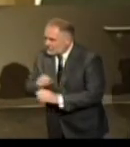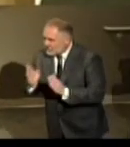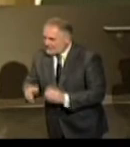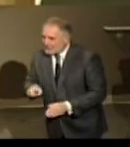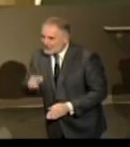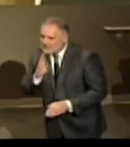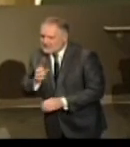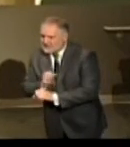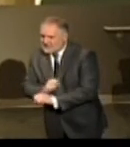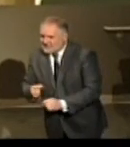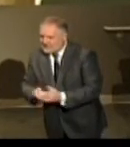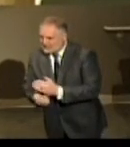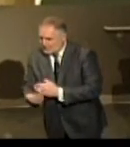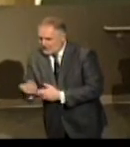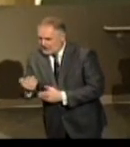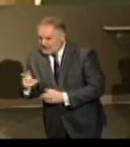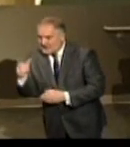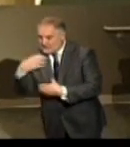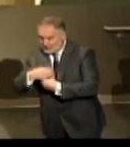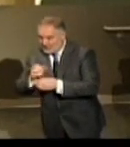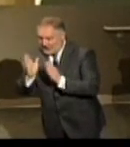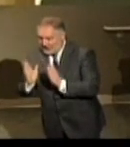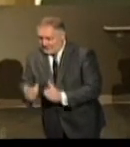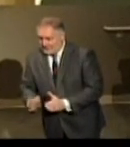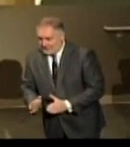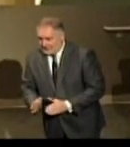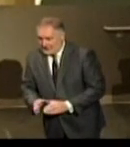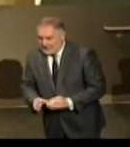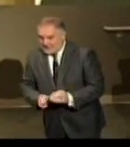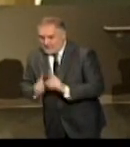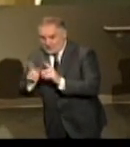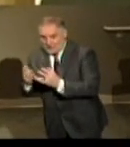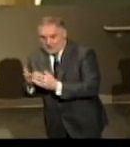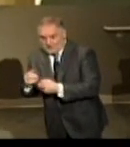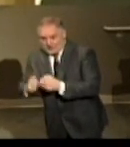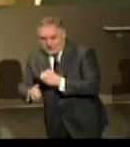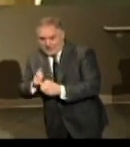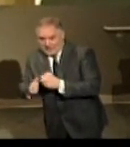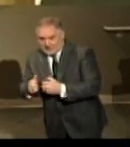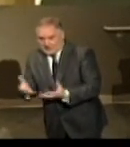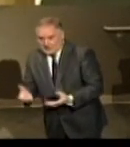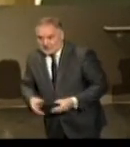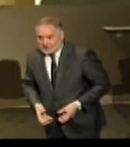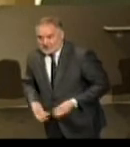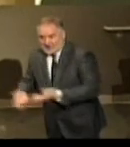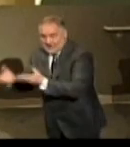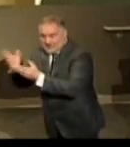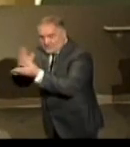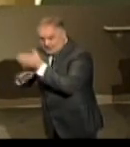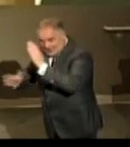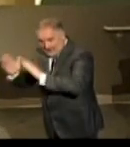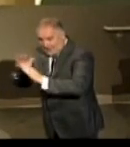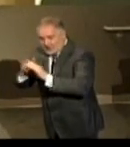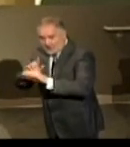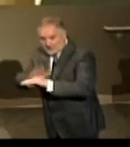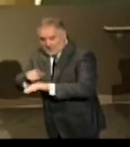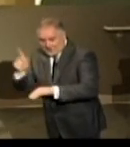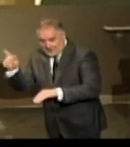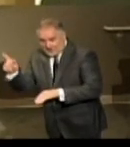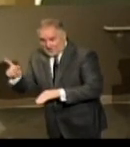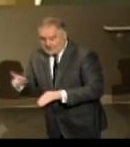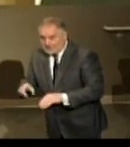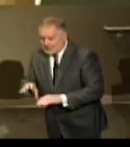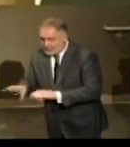morning. He's the Creator. If you're going through some problems and you want to cast your care upon Him this morning, you can do it at your seat. It'd be good for you to